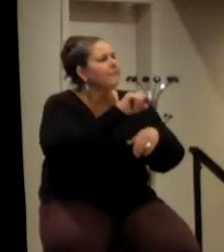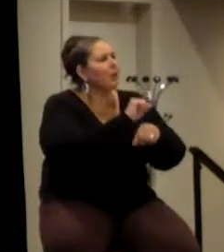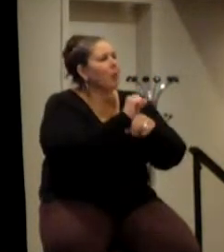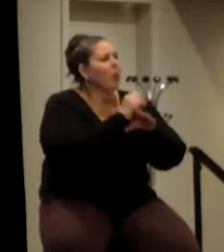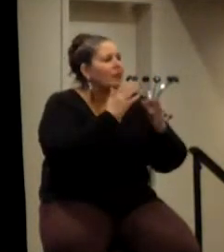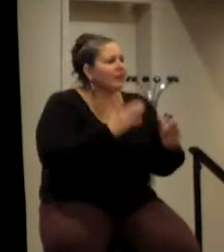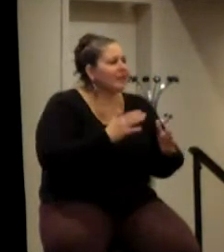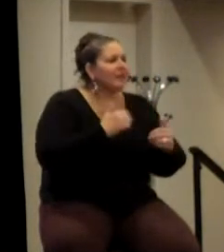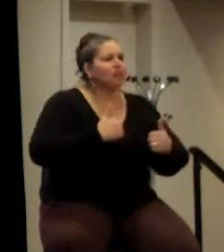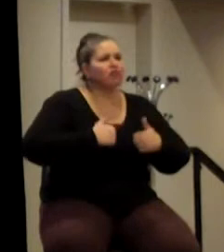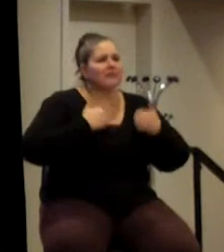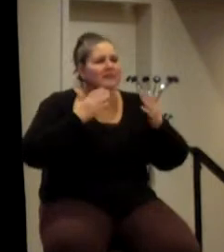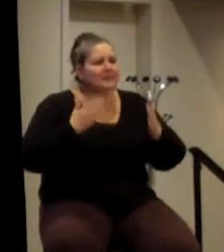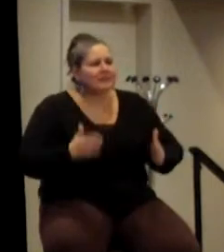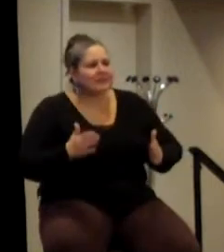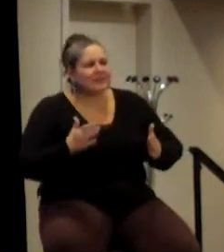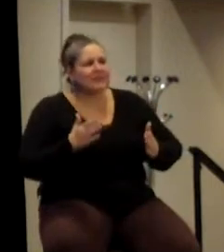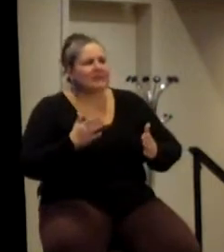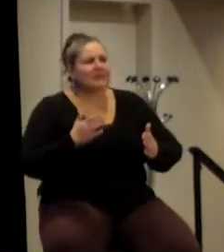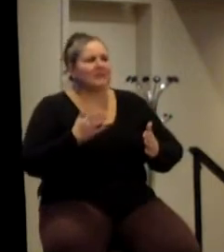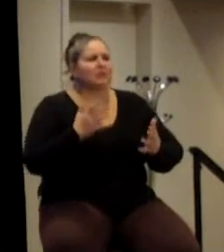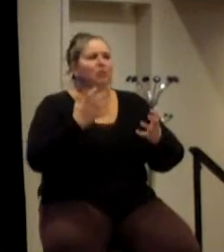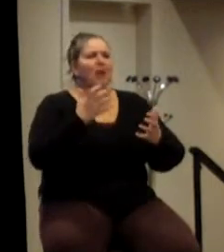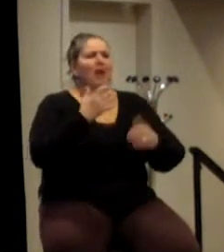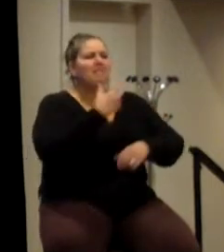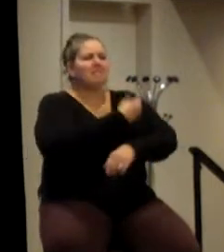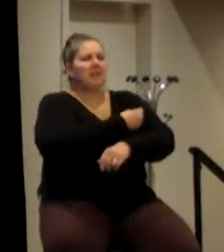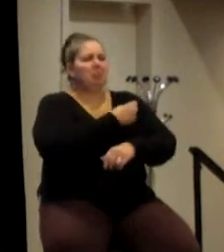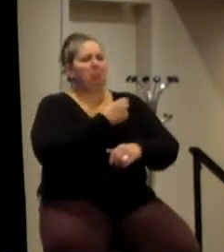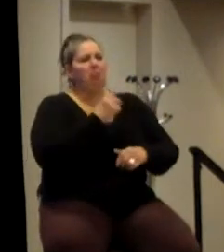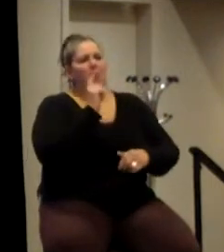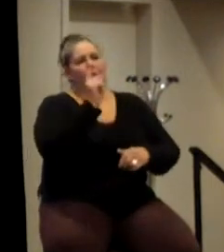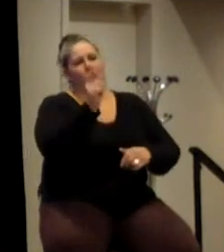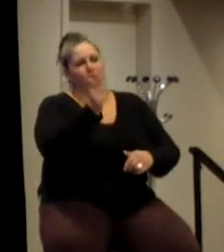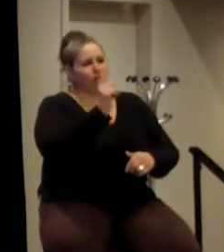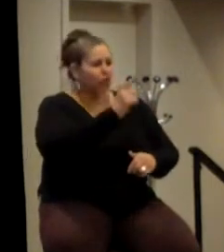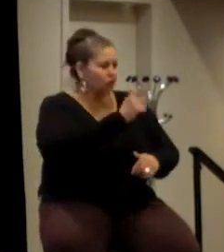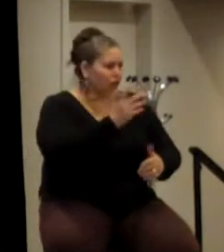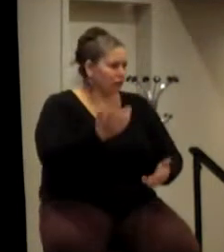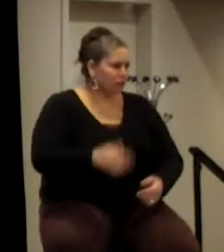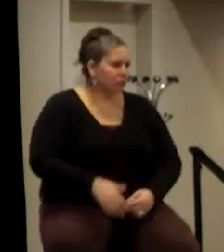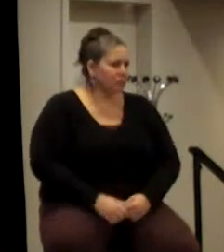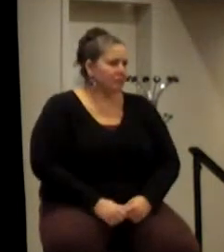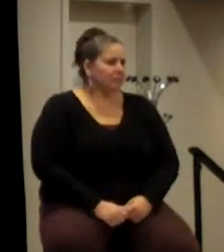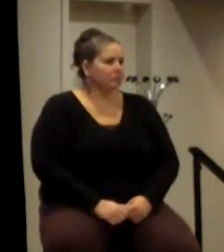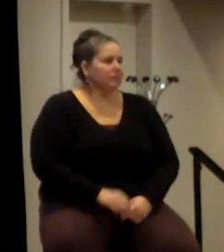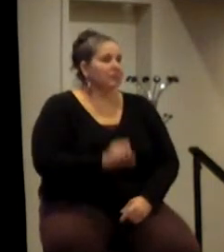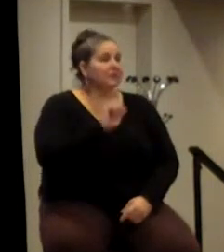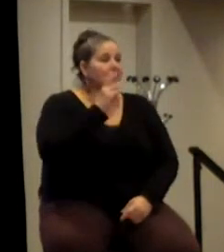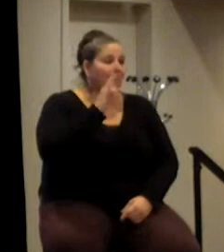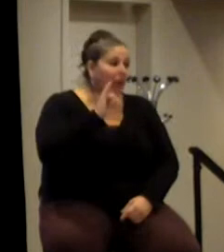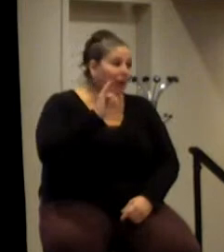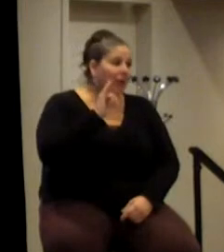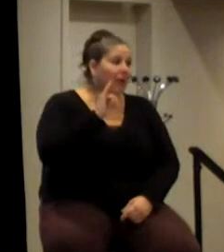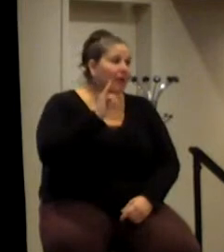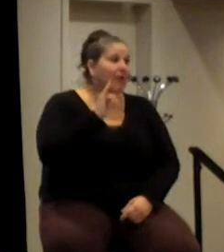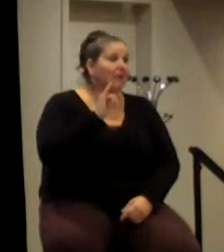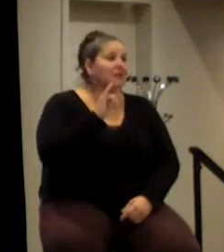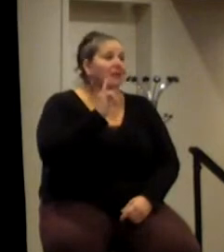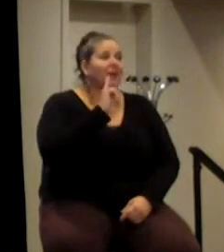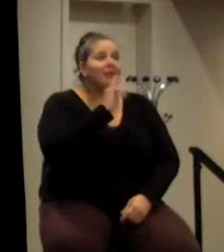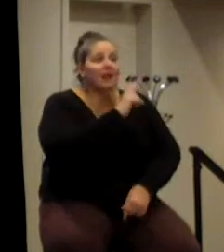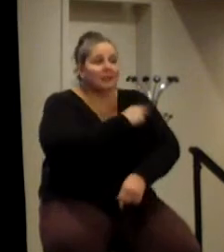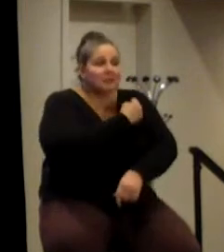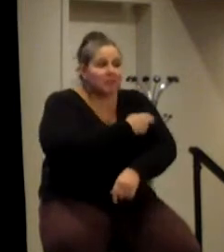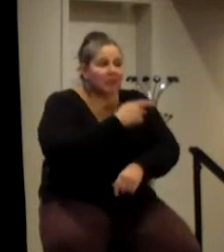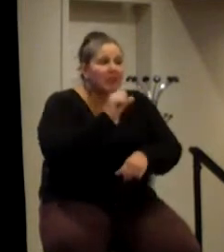vaccine later on. That supply is now becoming available. Your hospital employees are essentially done, so that supply